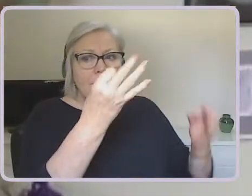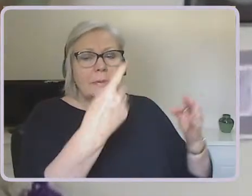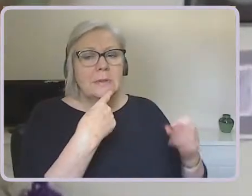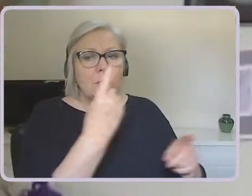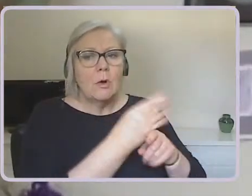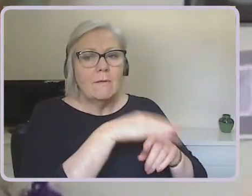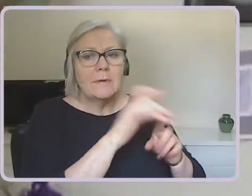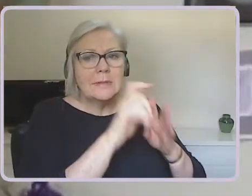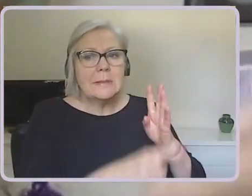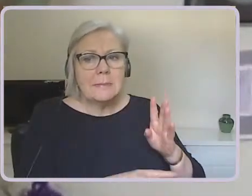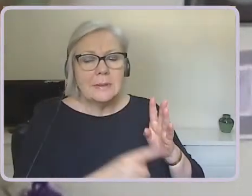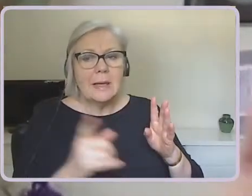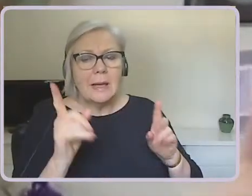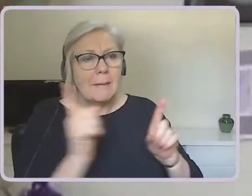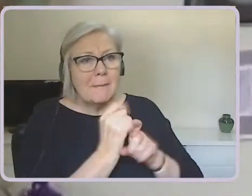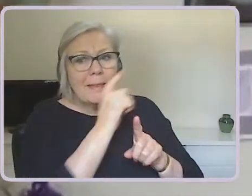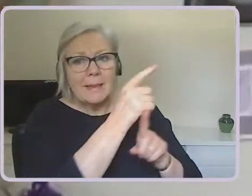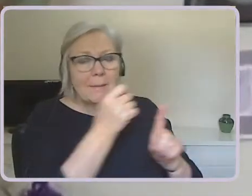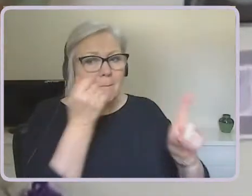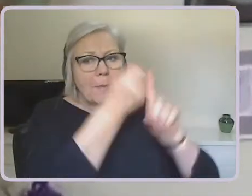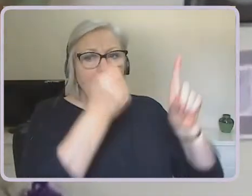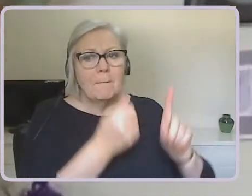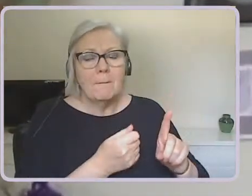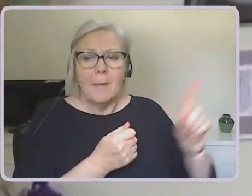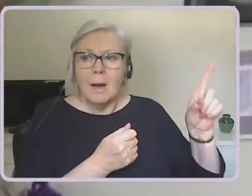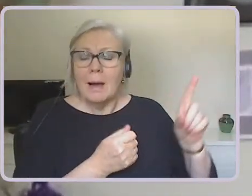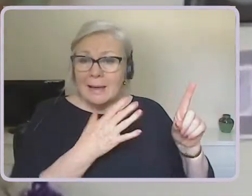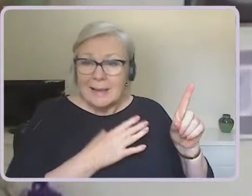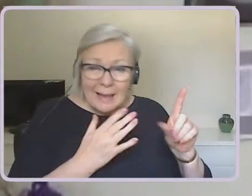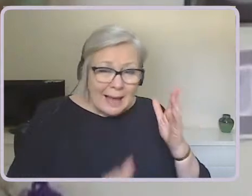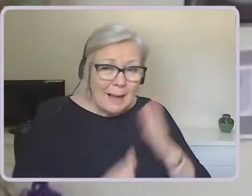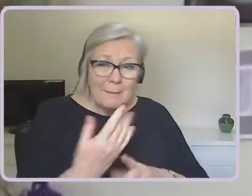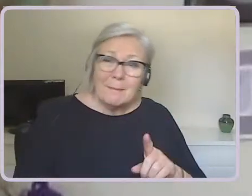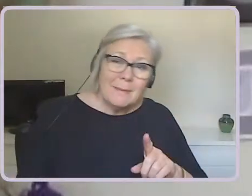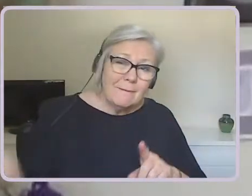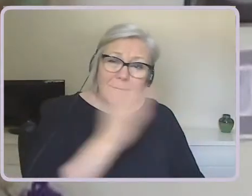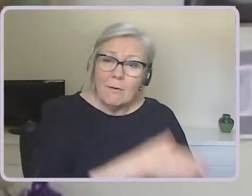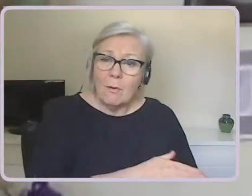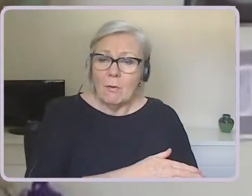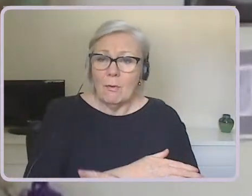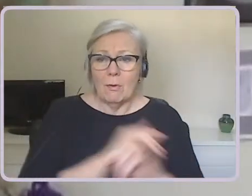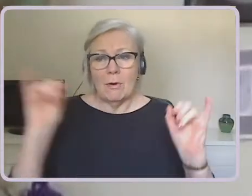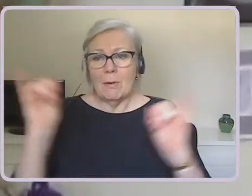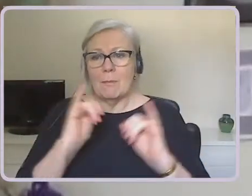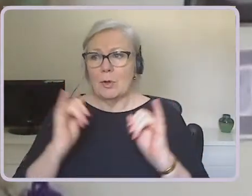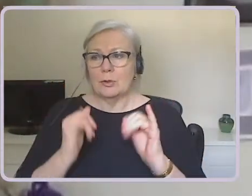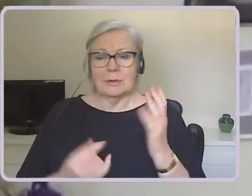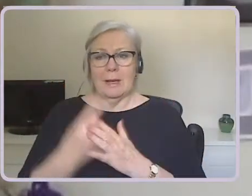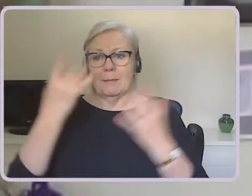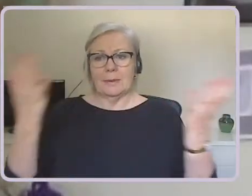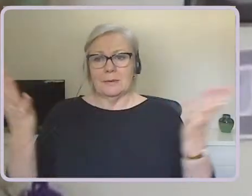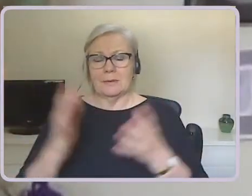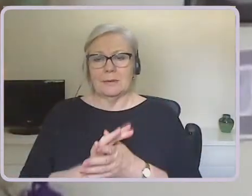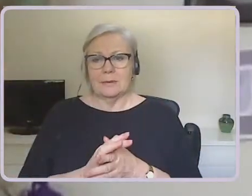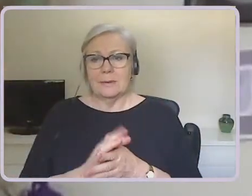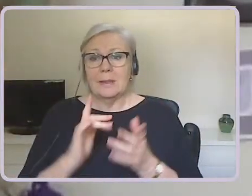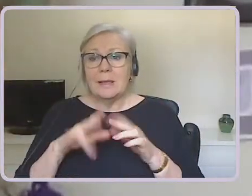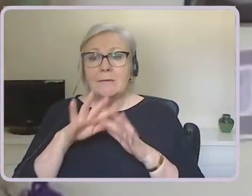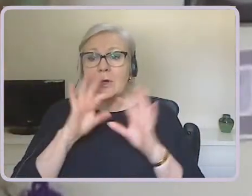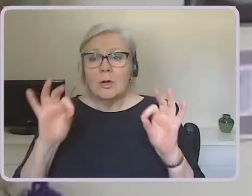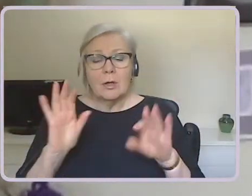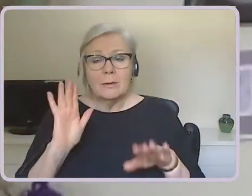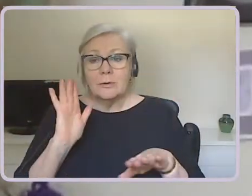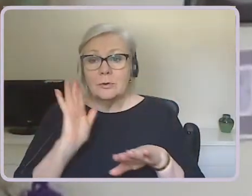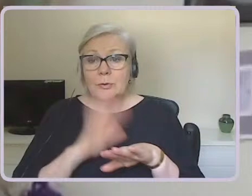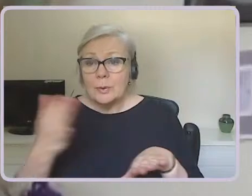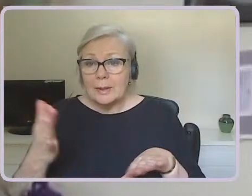going on? That needs to happen before the emergency hits. Otherwise, it's too late.